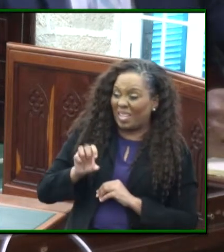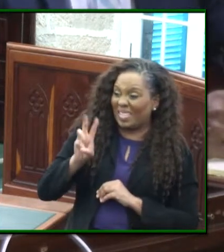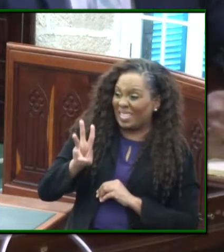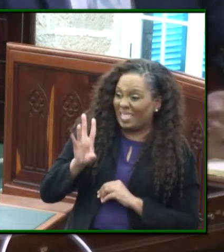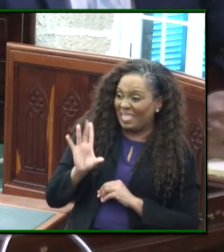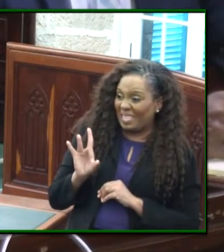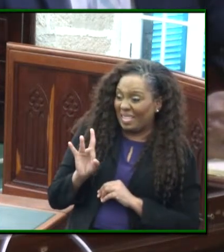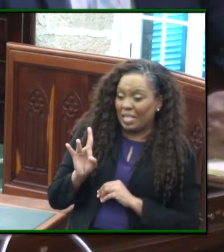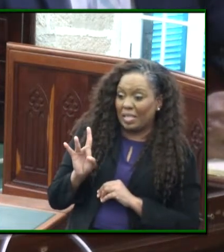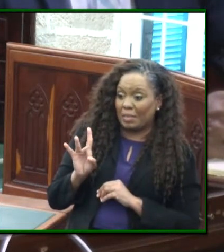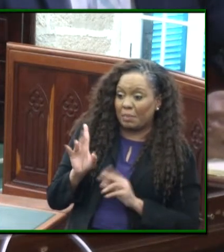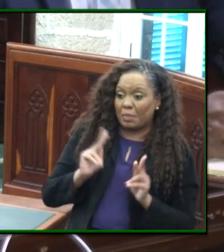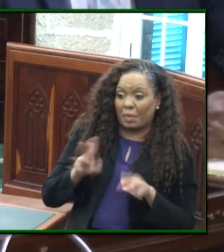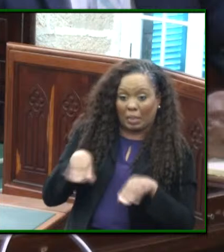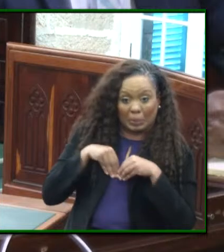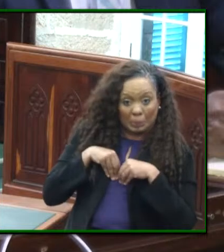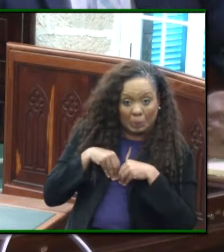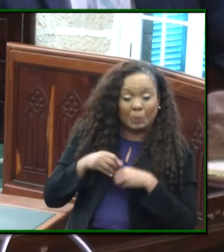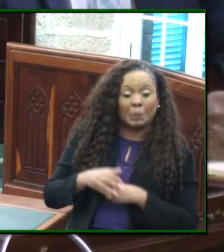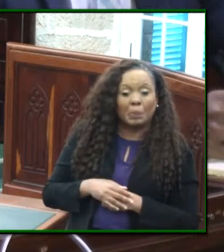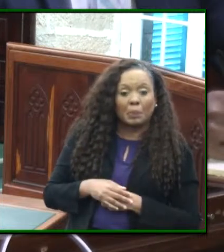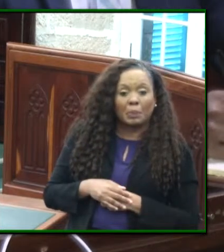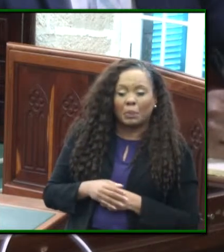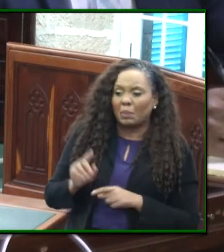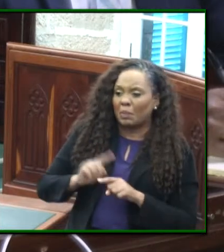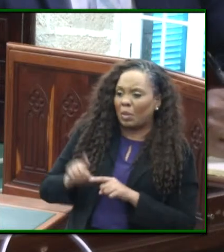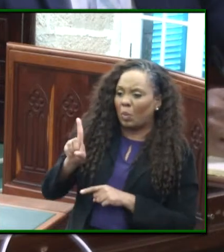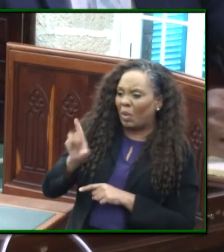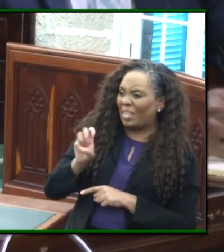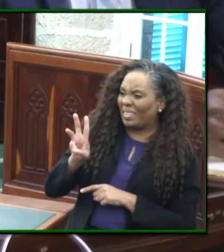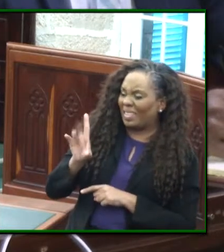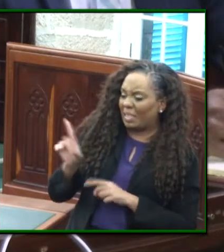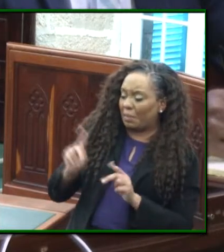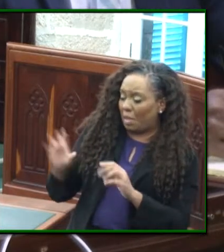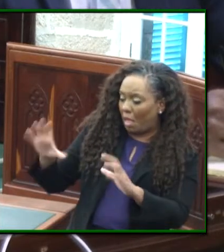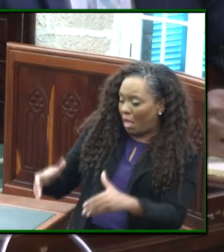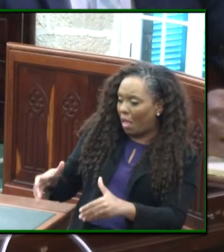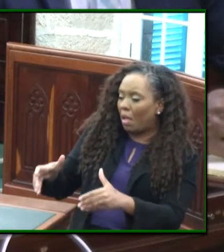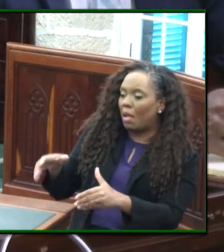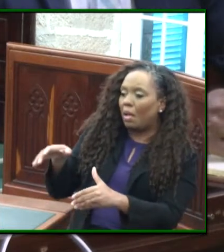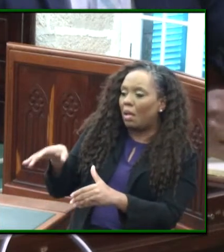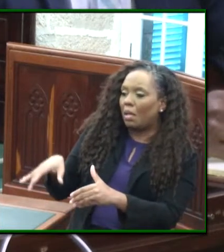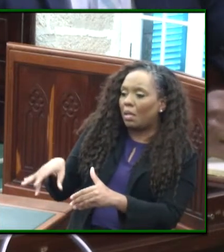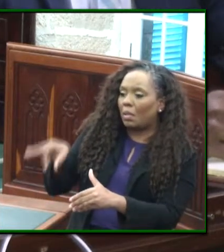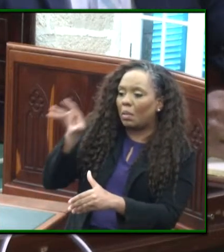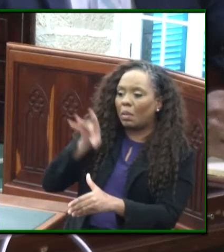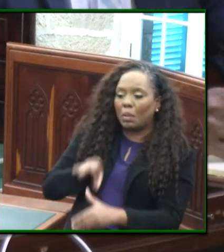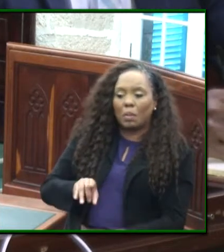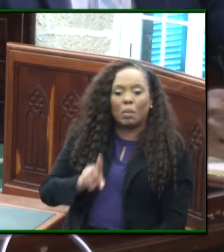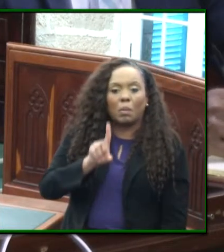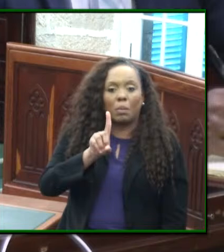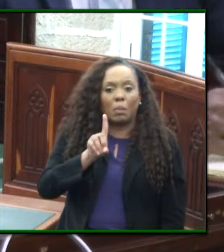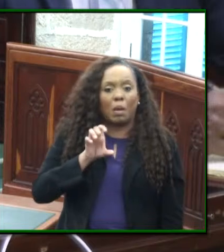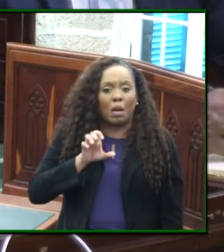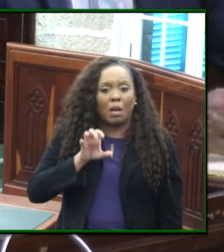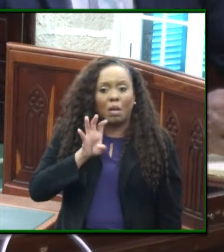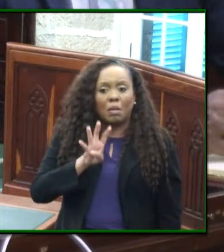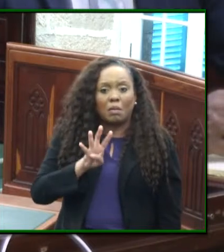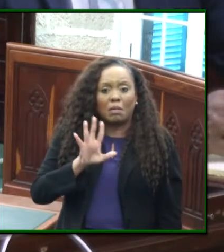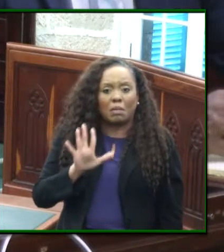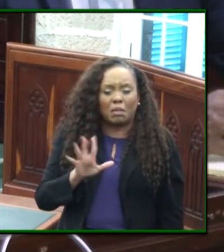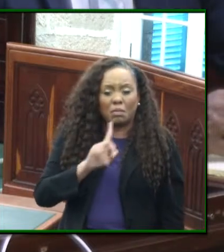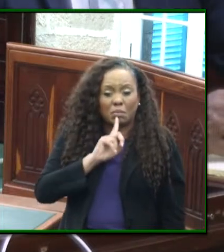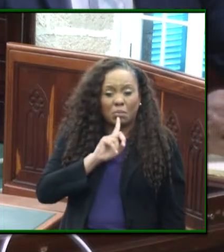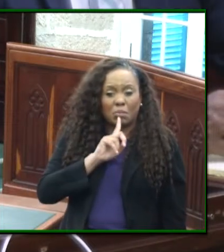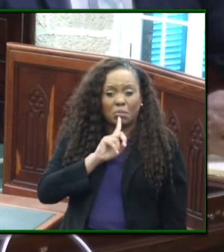were accepted. But of that 168 who were accepted, only 145